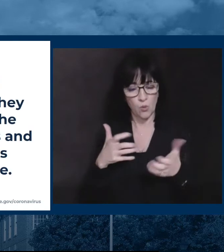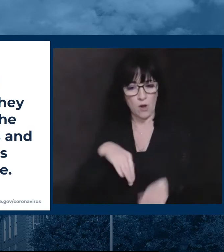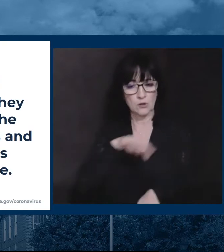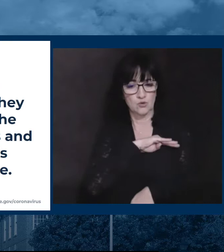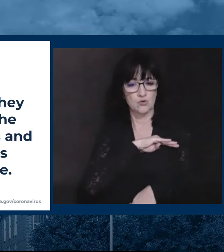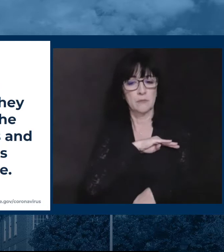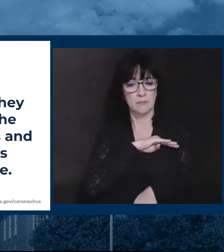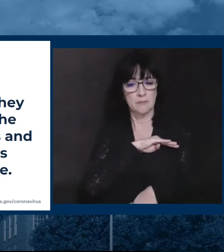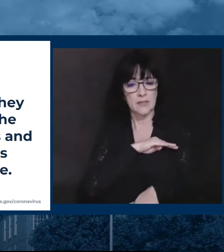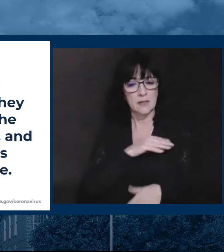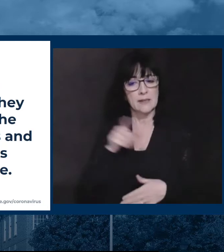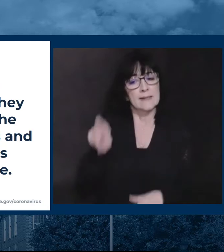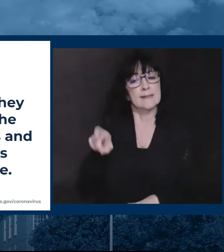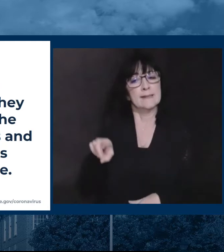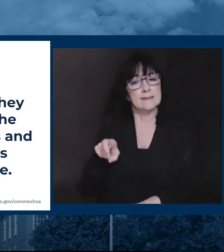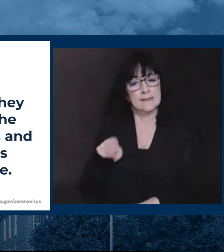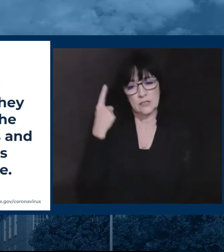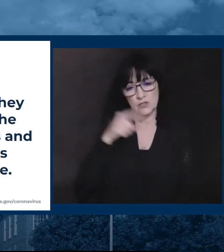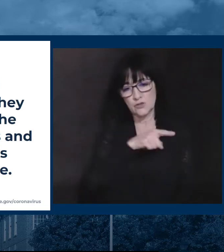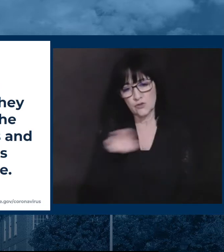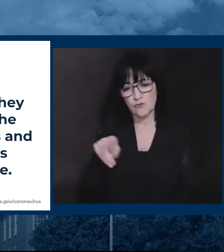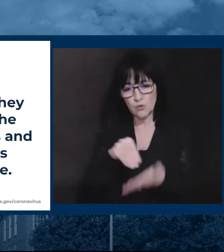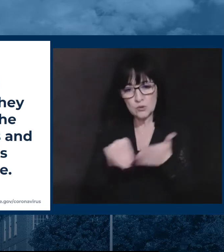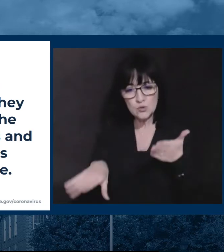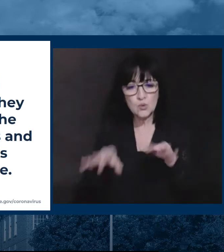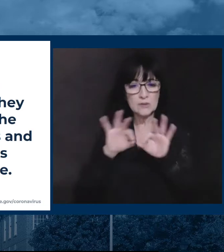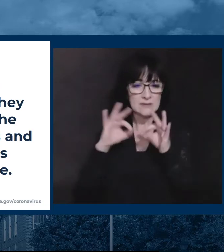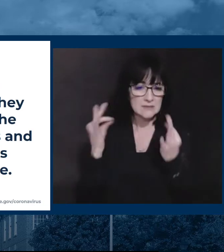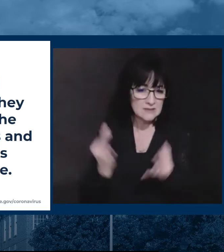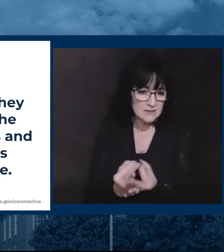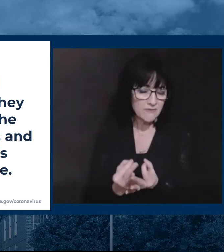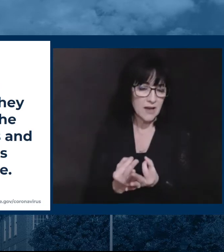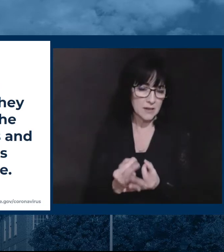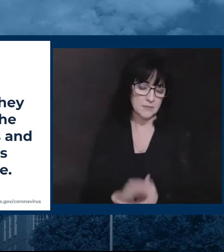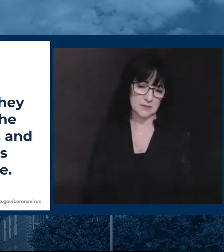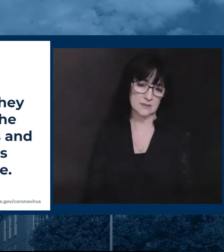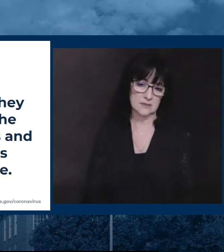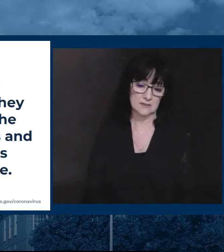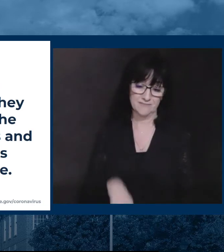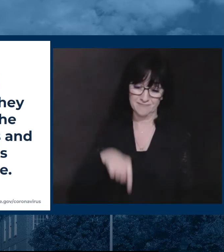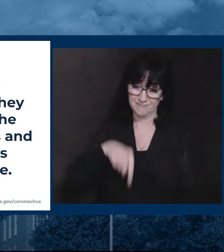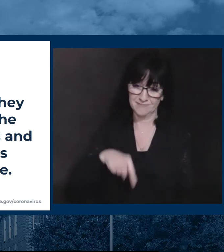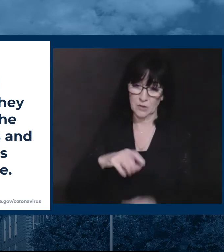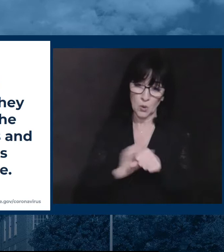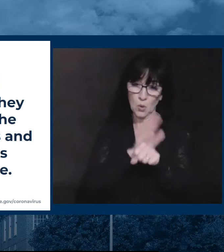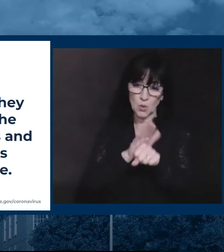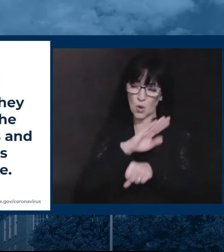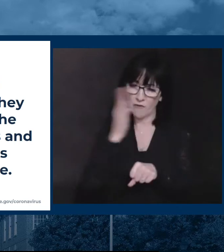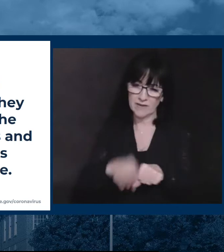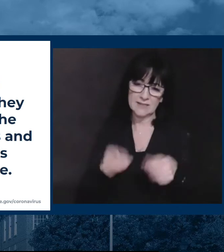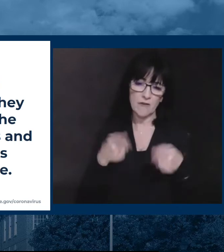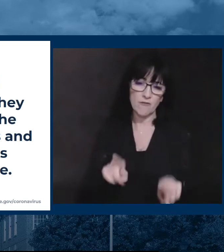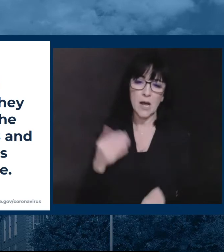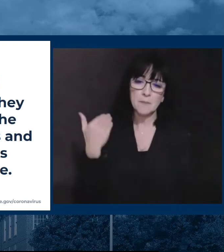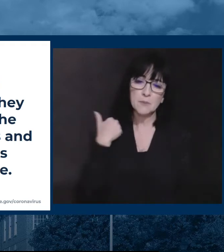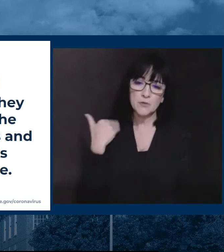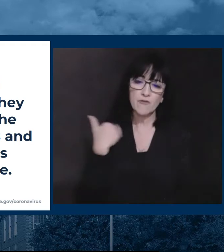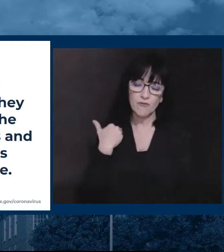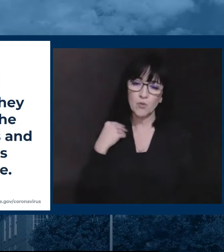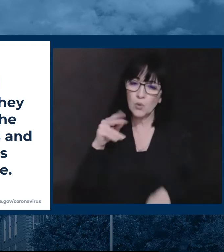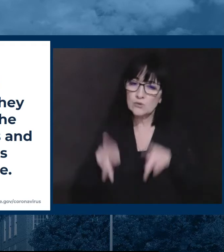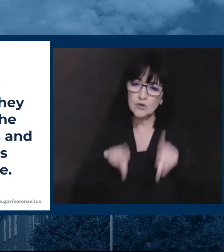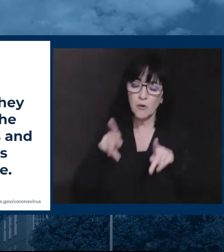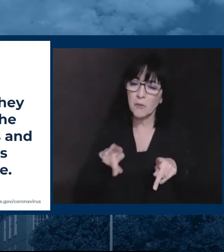unprecedented time. One of our purposes in speaking with them was to find out what we might be able to do